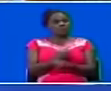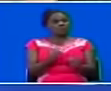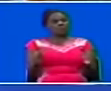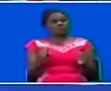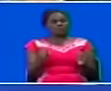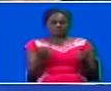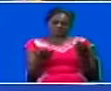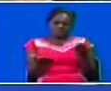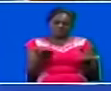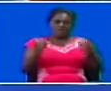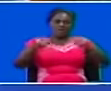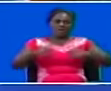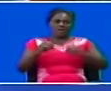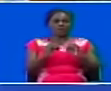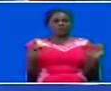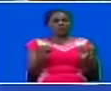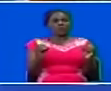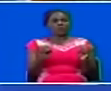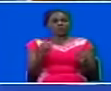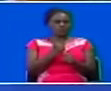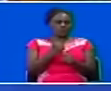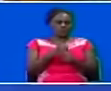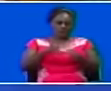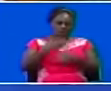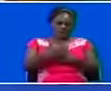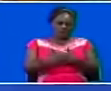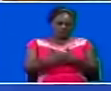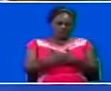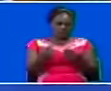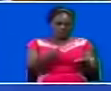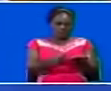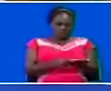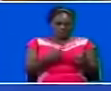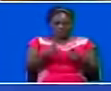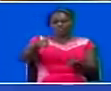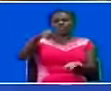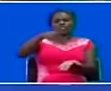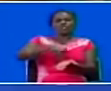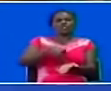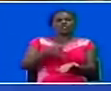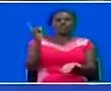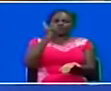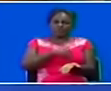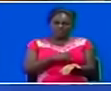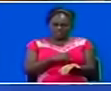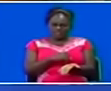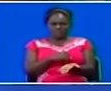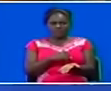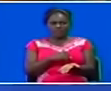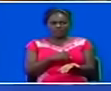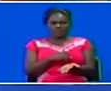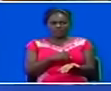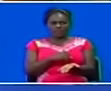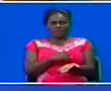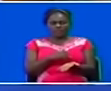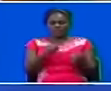We may not necessarily agree with what you decide to do after that engagement, but you will have engaged us. So that in any event,